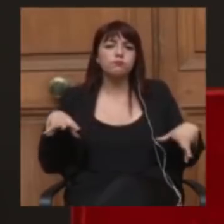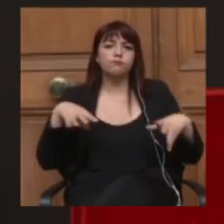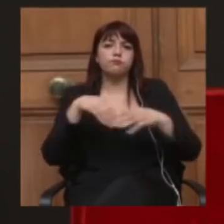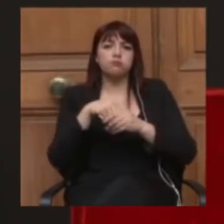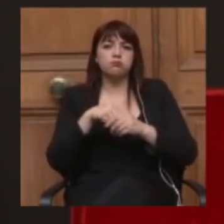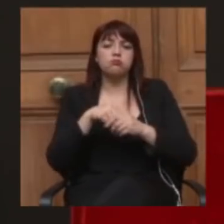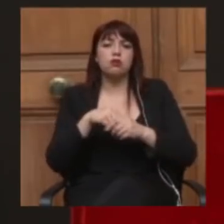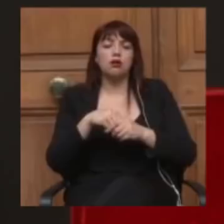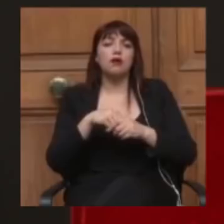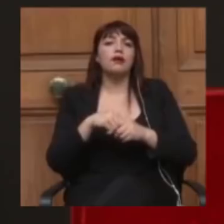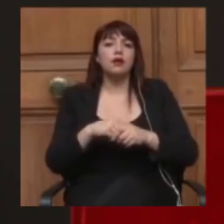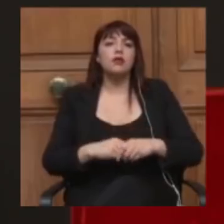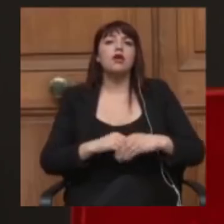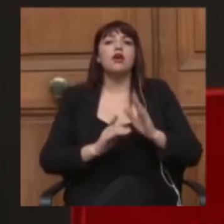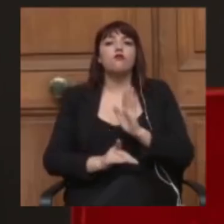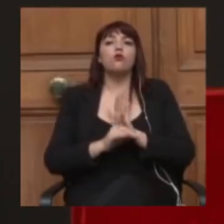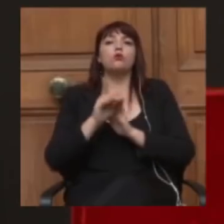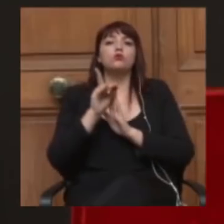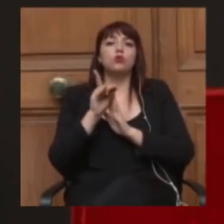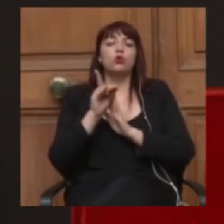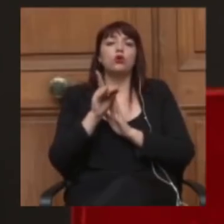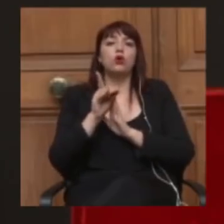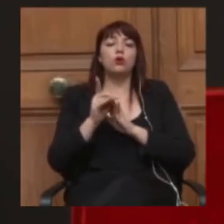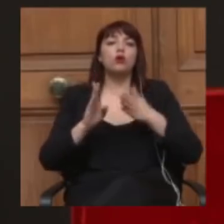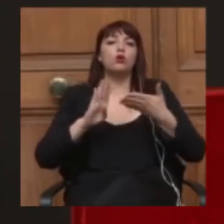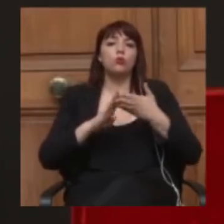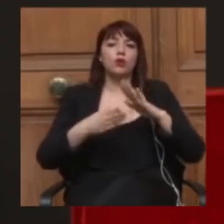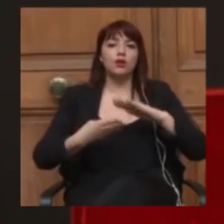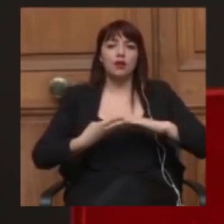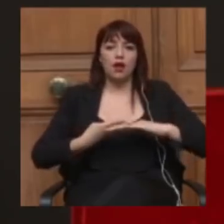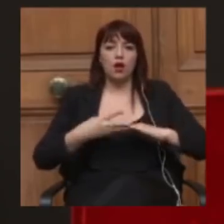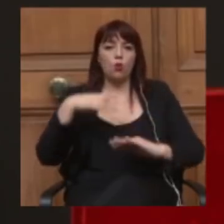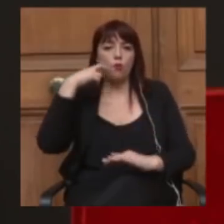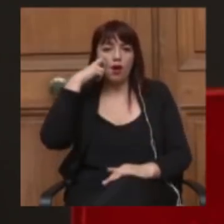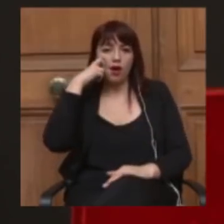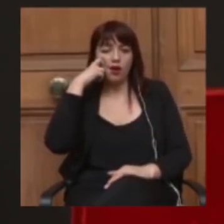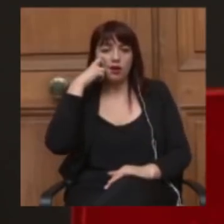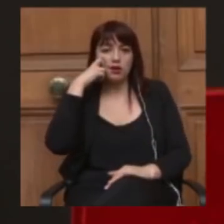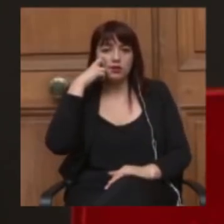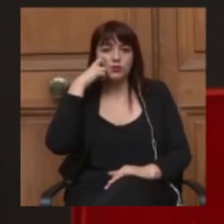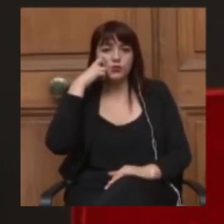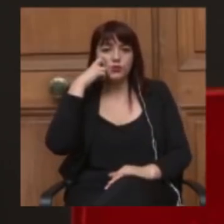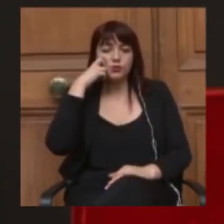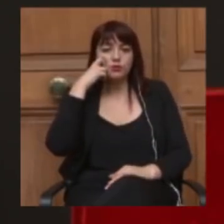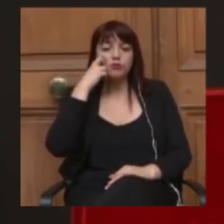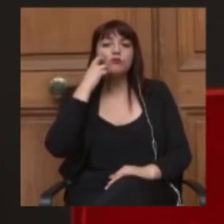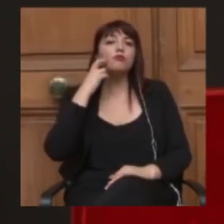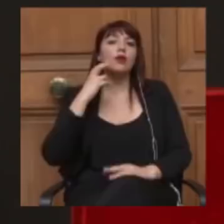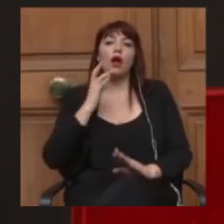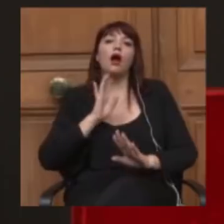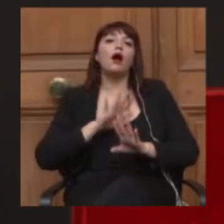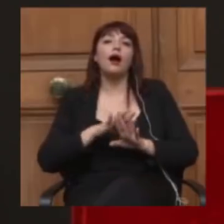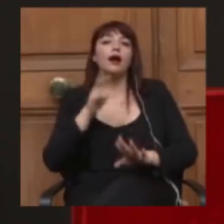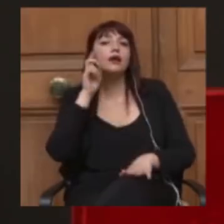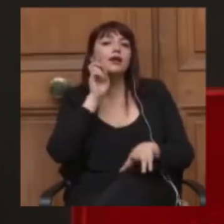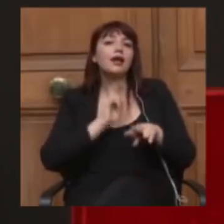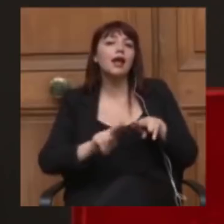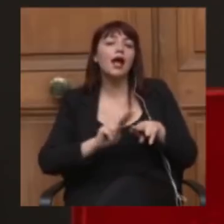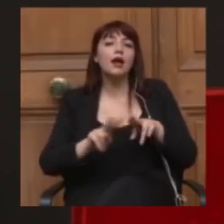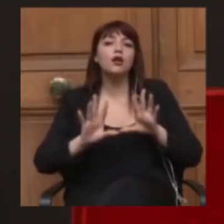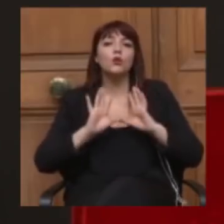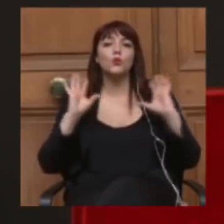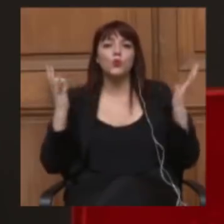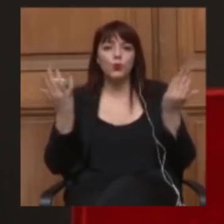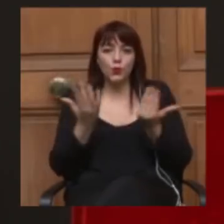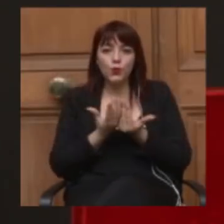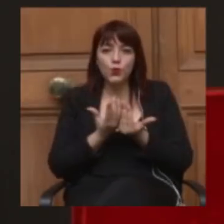human community. But to oppose violence and to build a world without violence, we